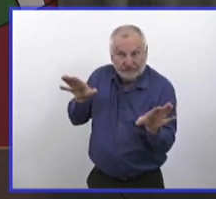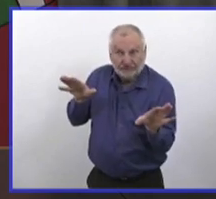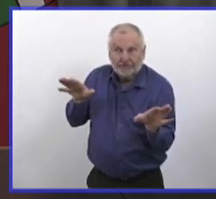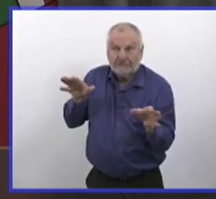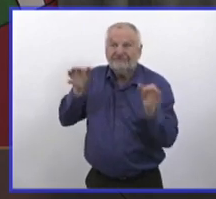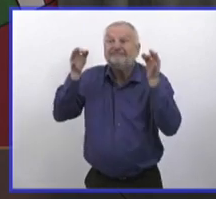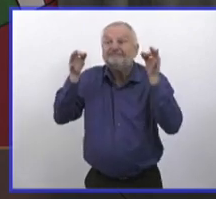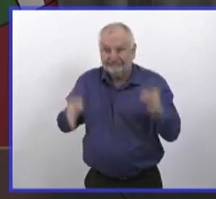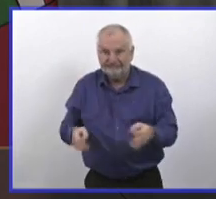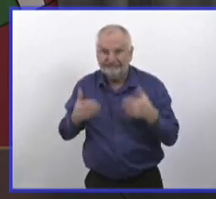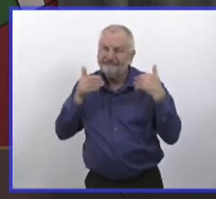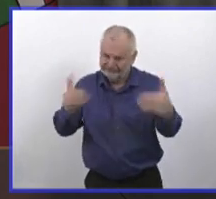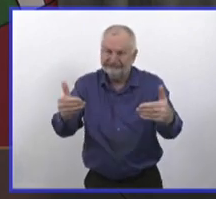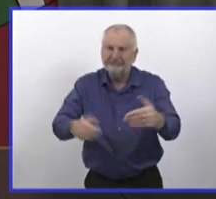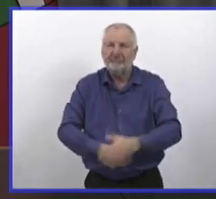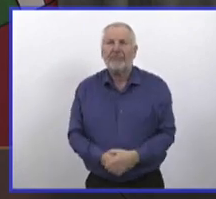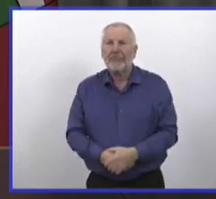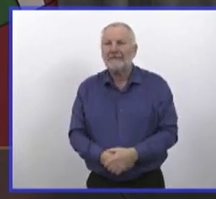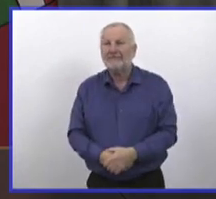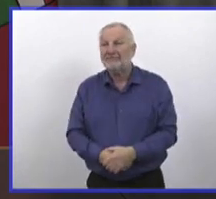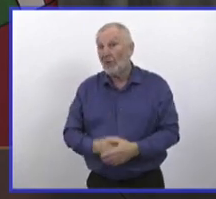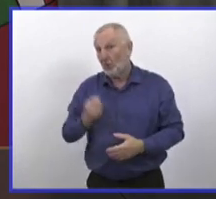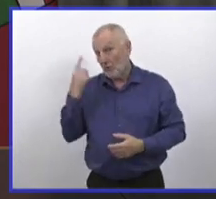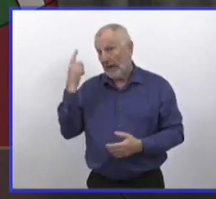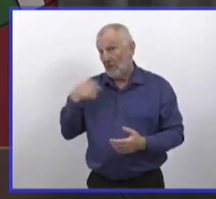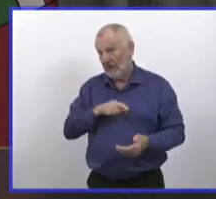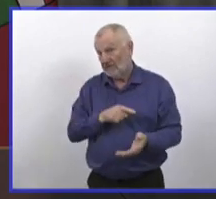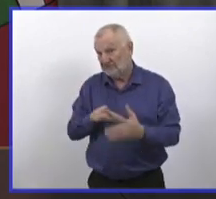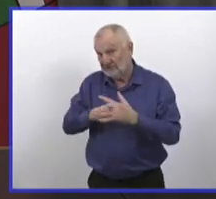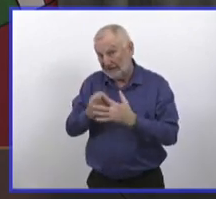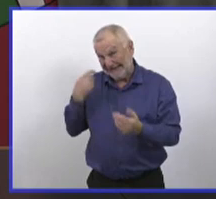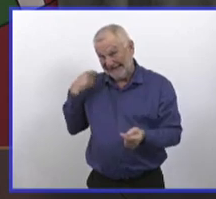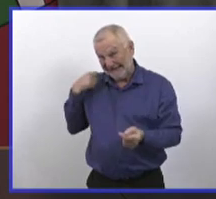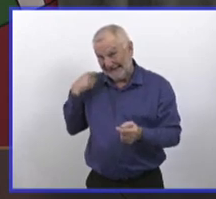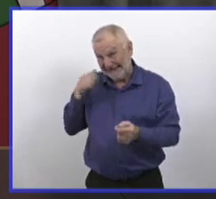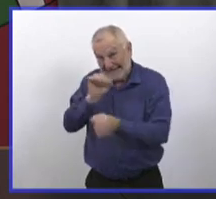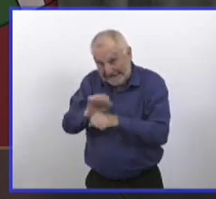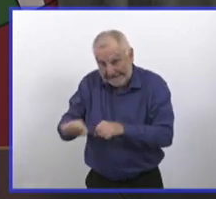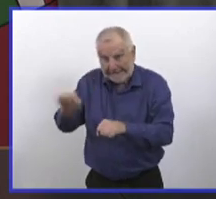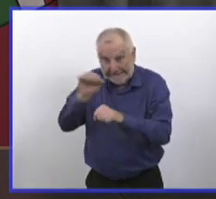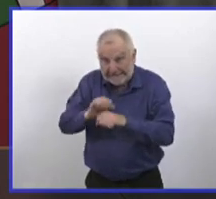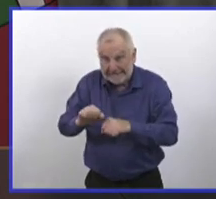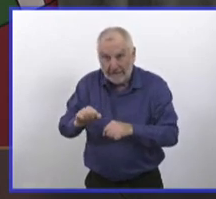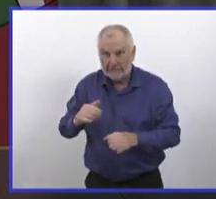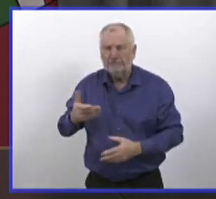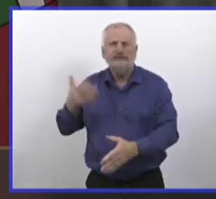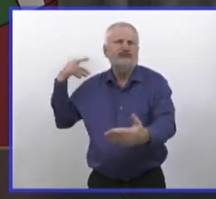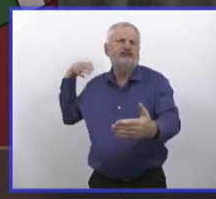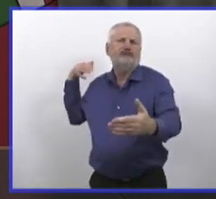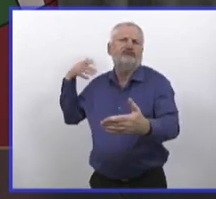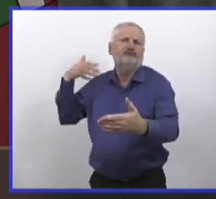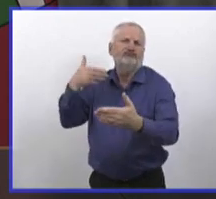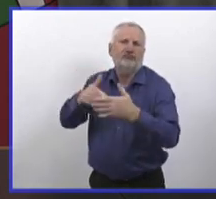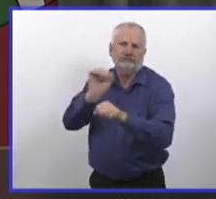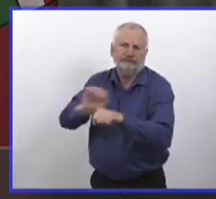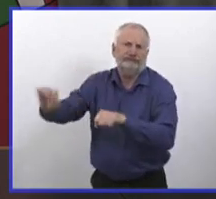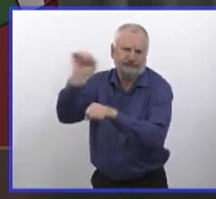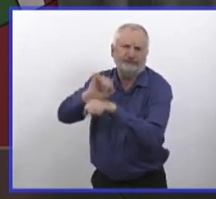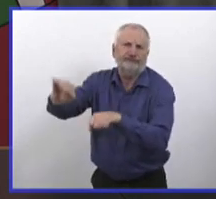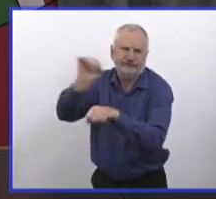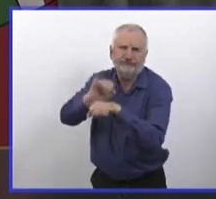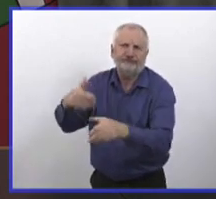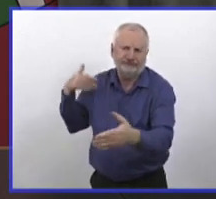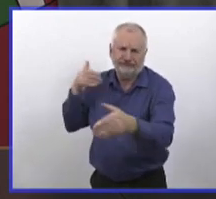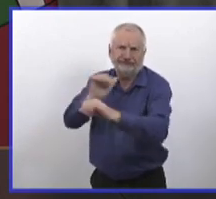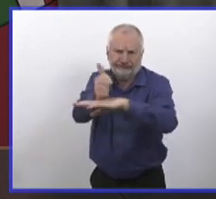time. Our clinical experts, and I'm one of the 30-plus physicians that provide advice on